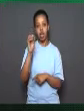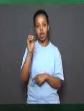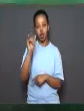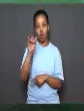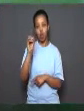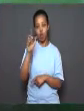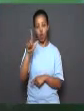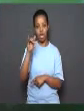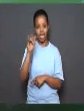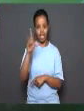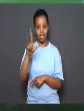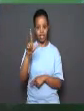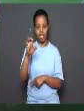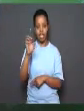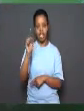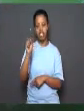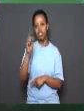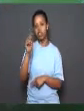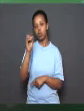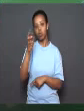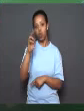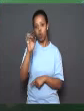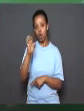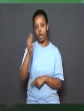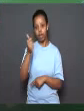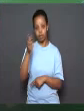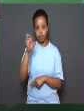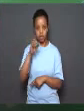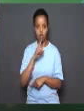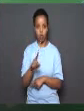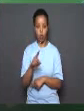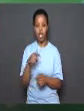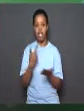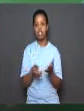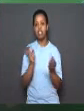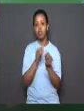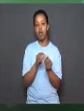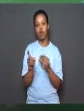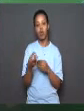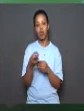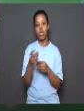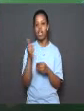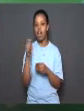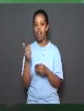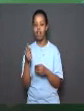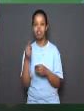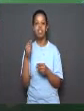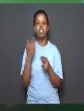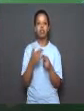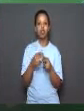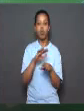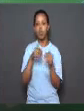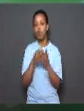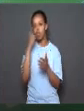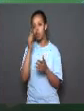esterase. There are far too many enzymes for us to be able to remember all